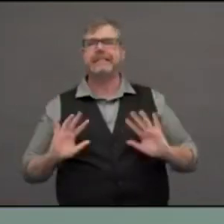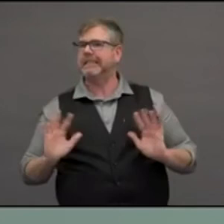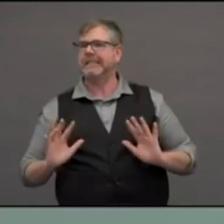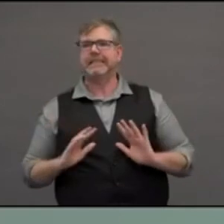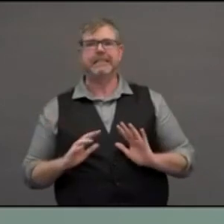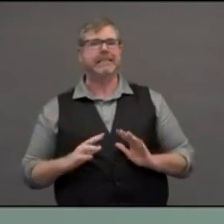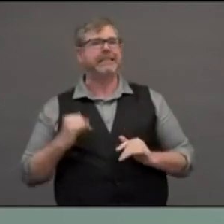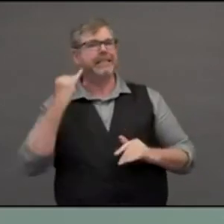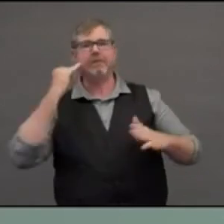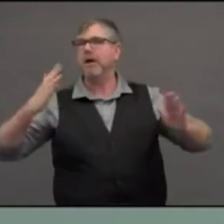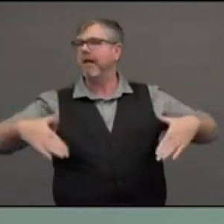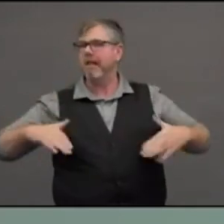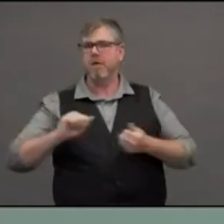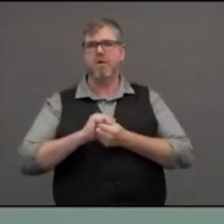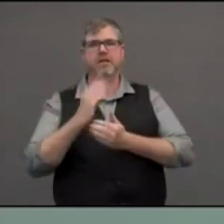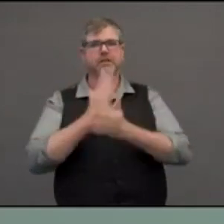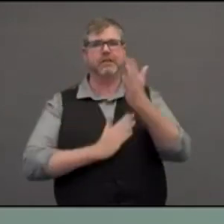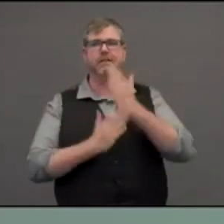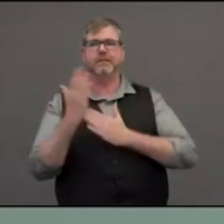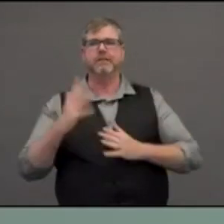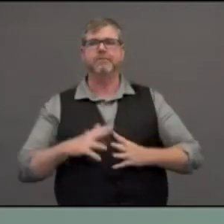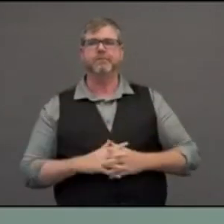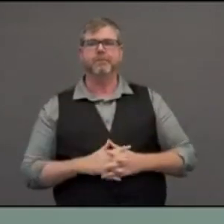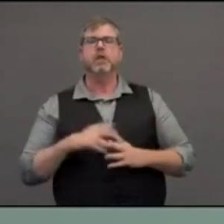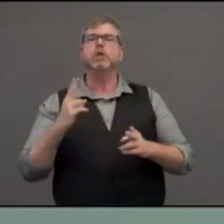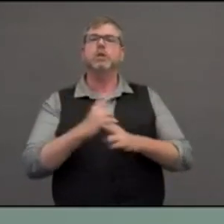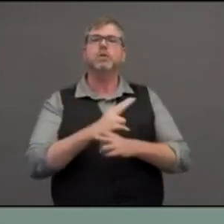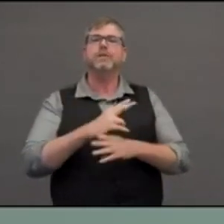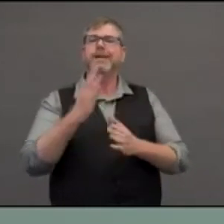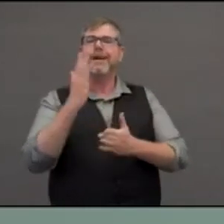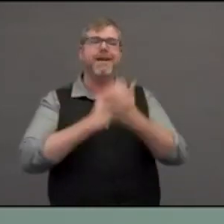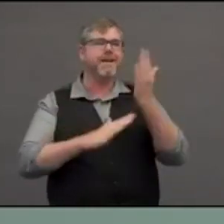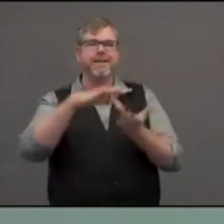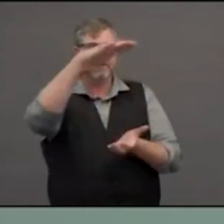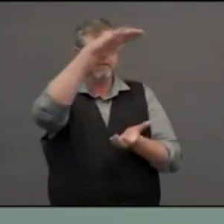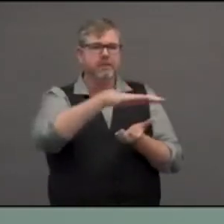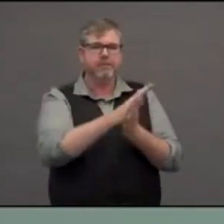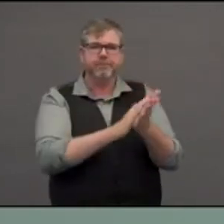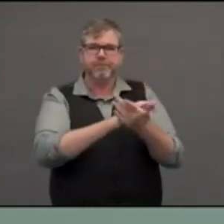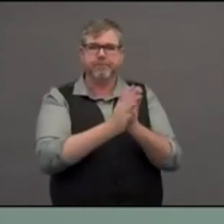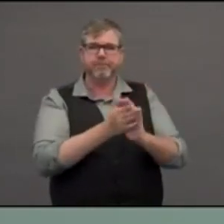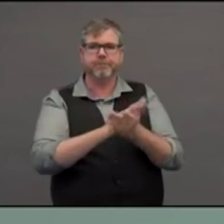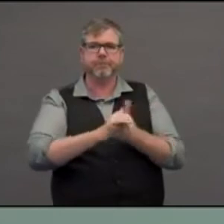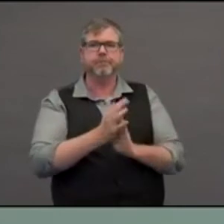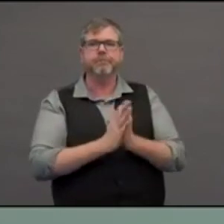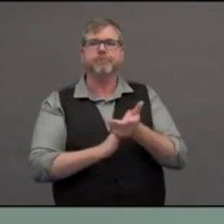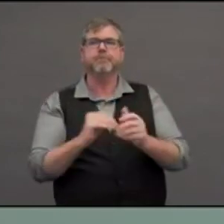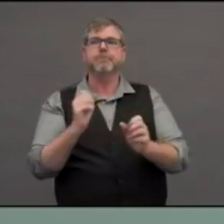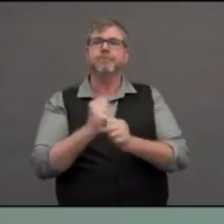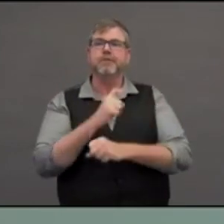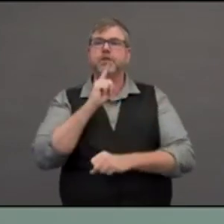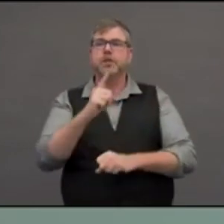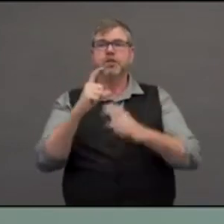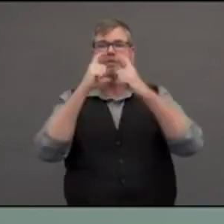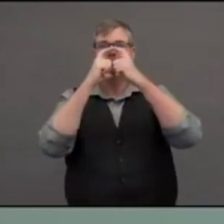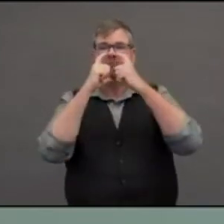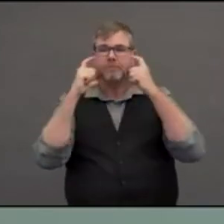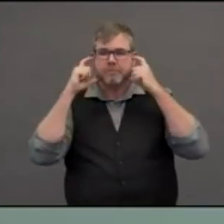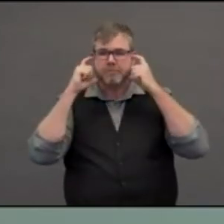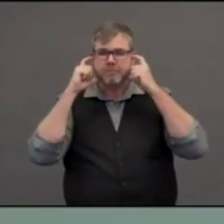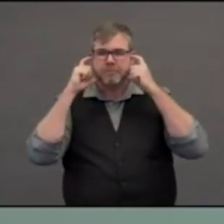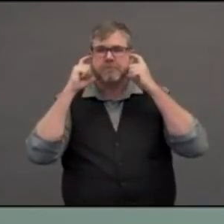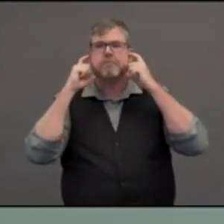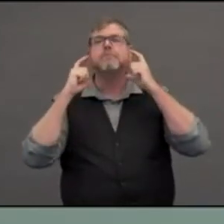a hand sanitizer. So making sure that your face, your nose, your mouth is covered and that you're not touching